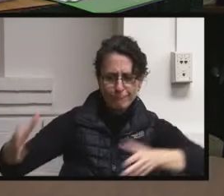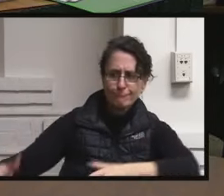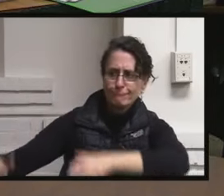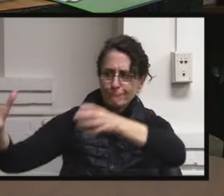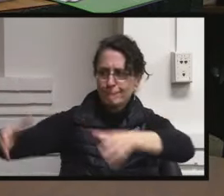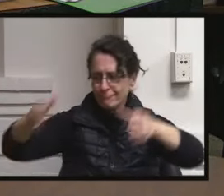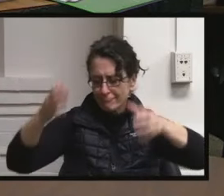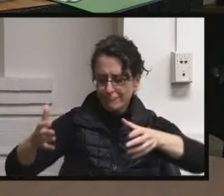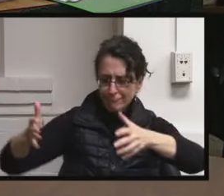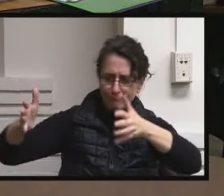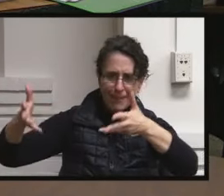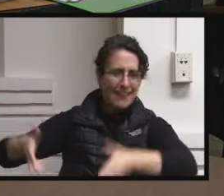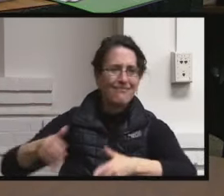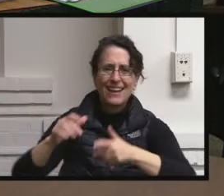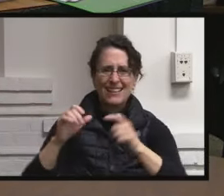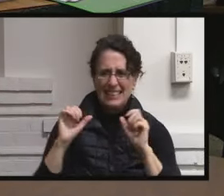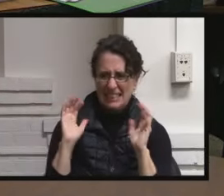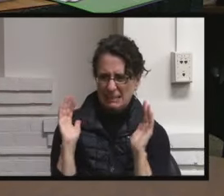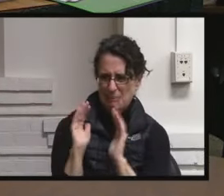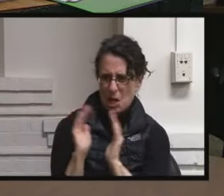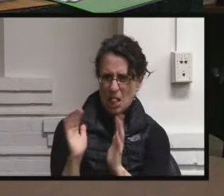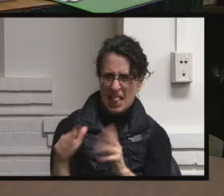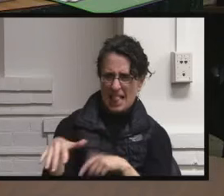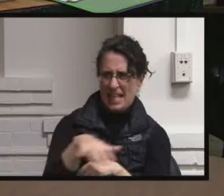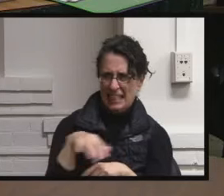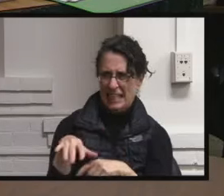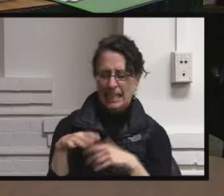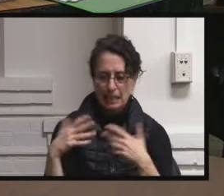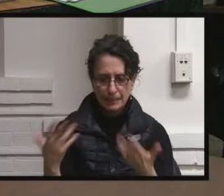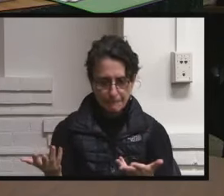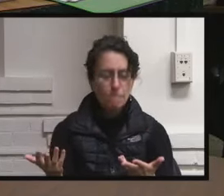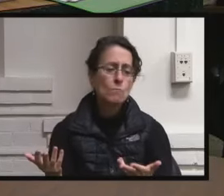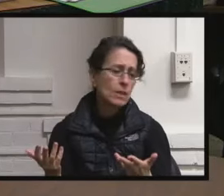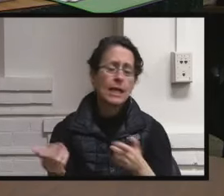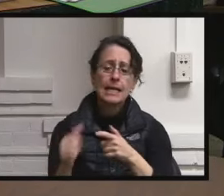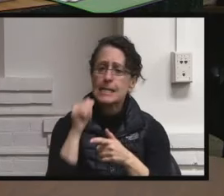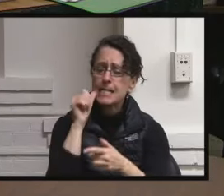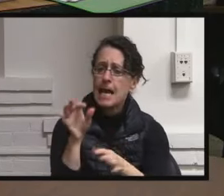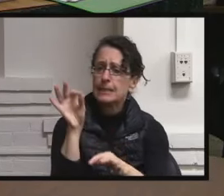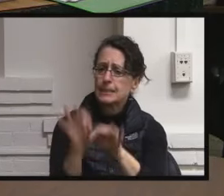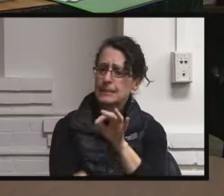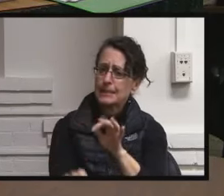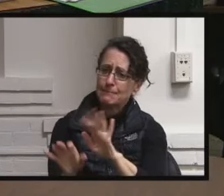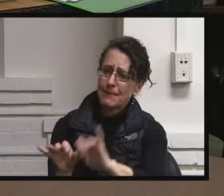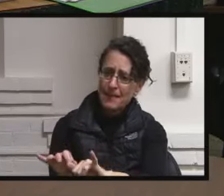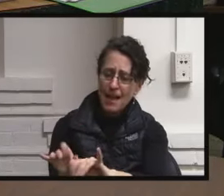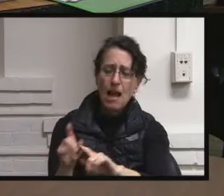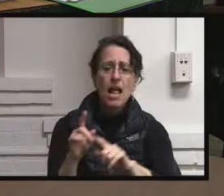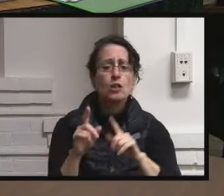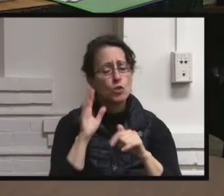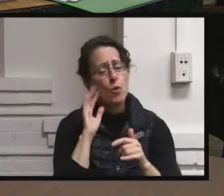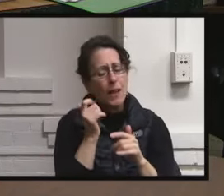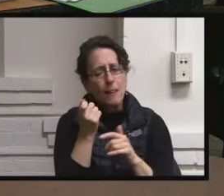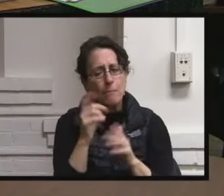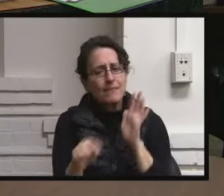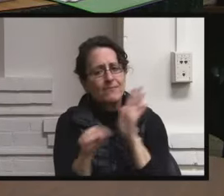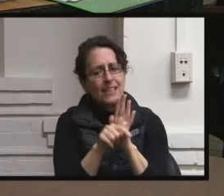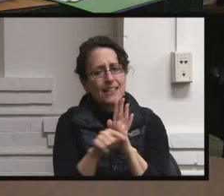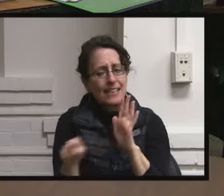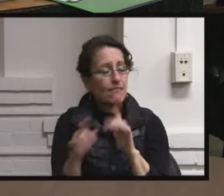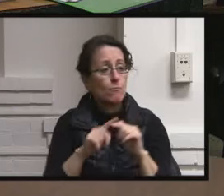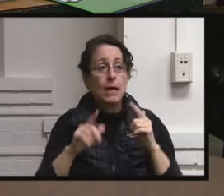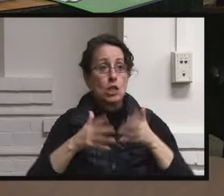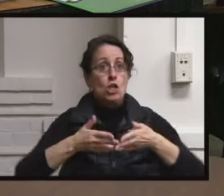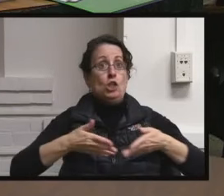some level of difficulty. So we don't want to underplay this and say that there's no downside to it, but we do think that for the community as a